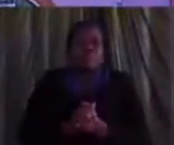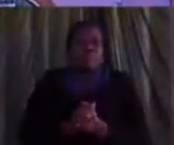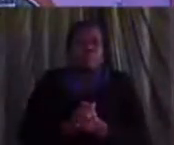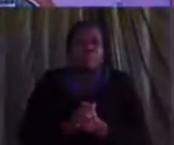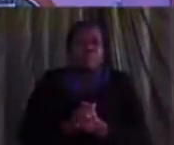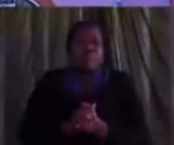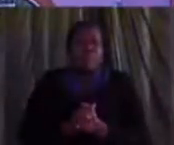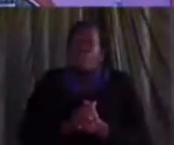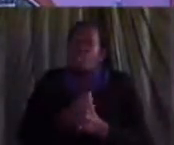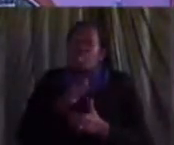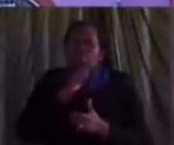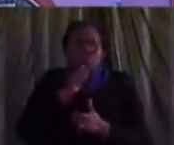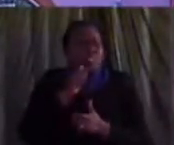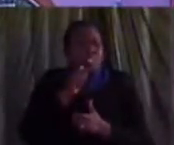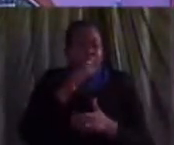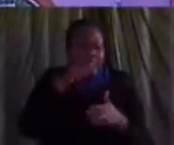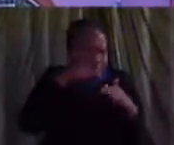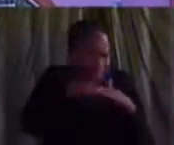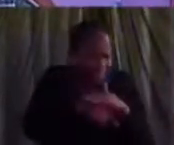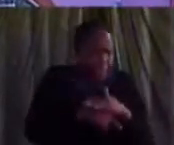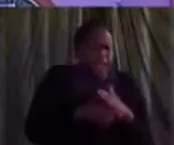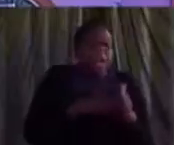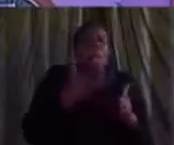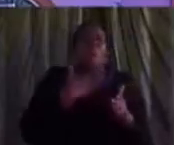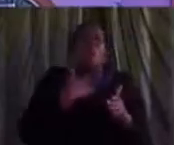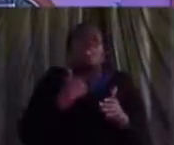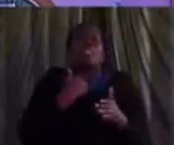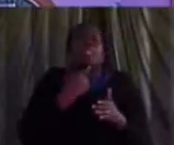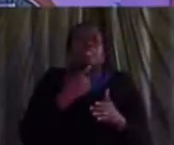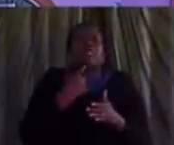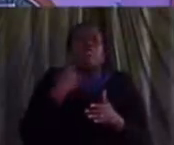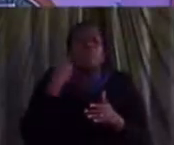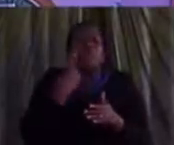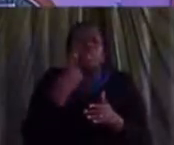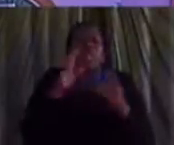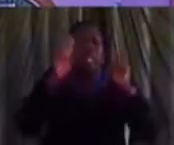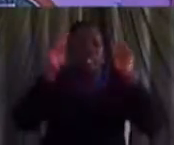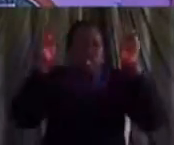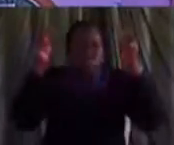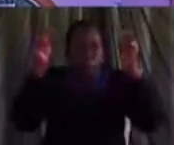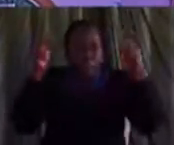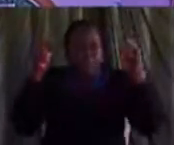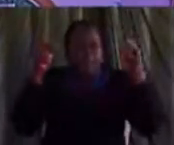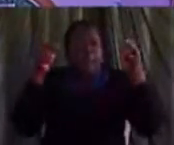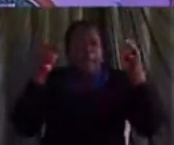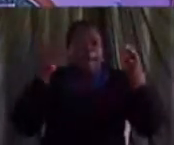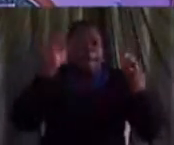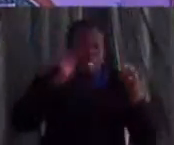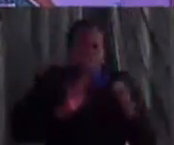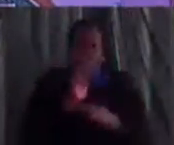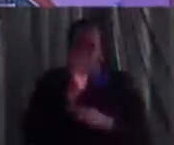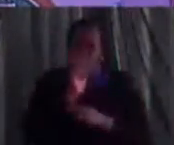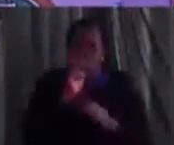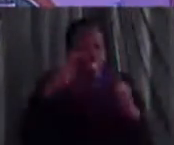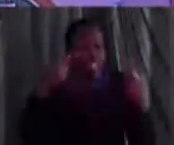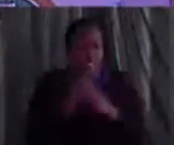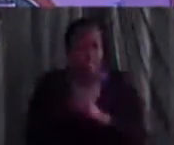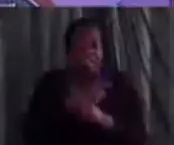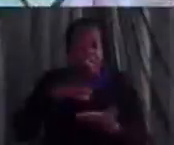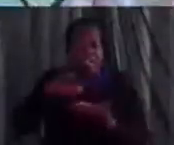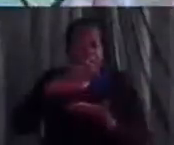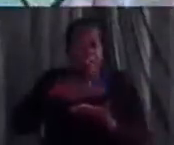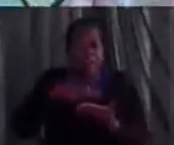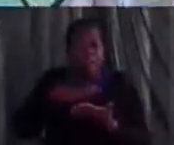to the merits of the matter. It's just that concept I wanted to get, and I think essentially you have responded. You must look at it all around, 360 degrees. Thank you,